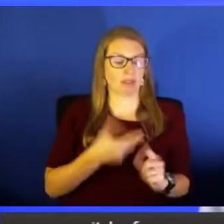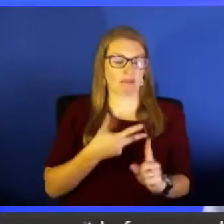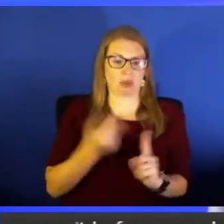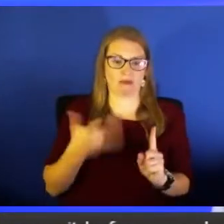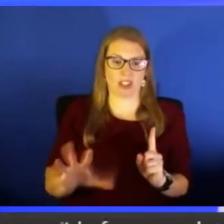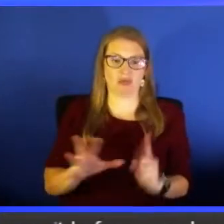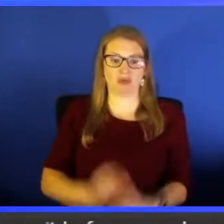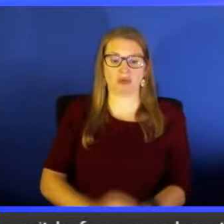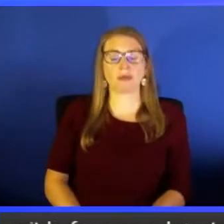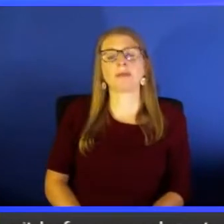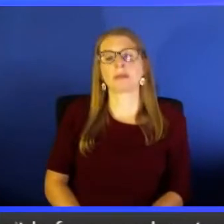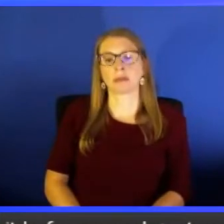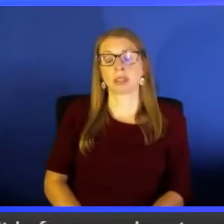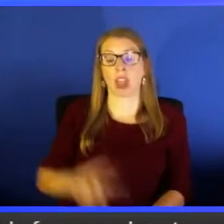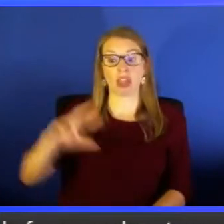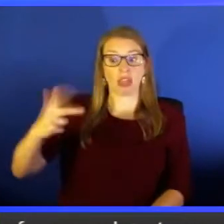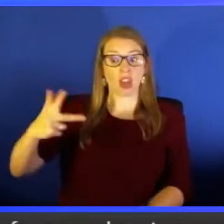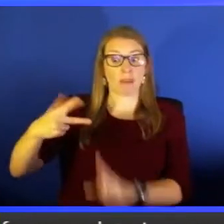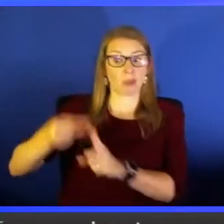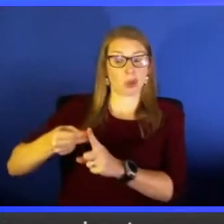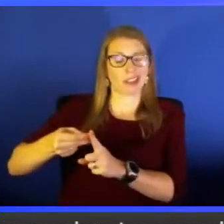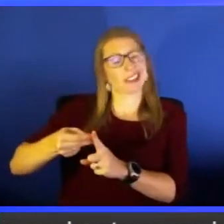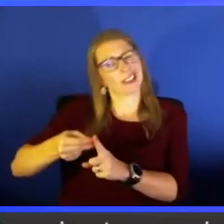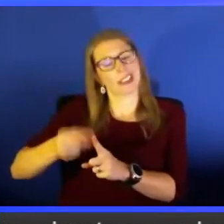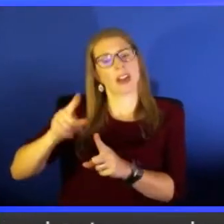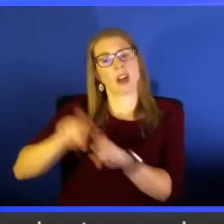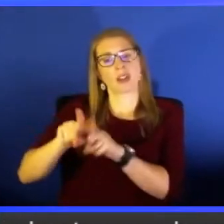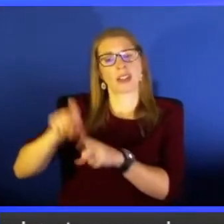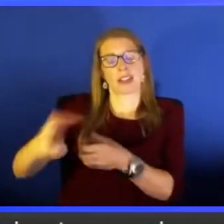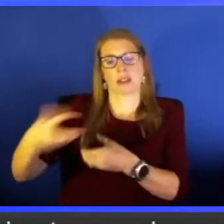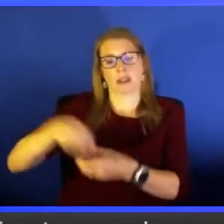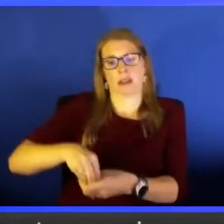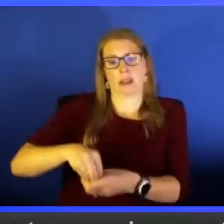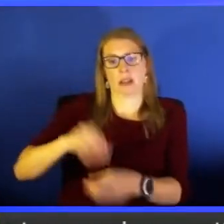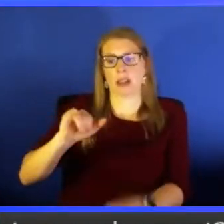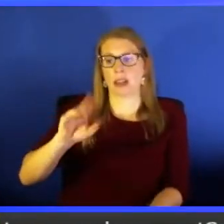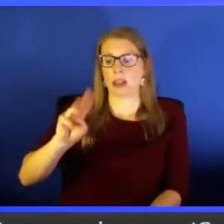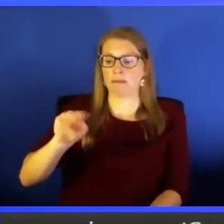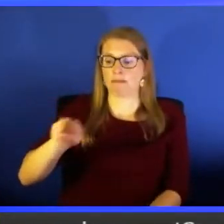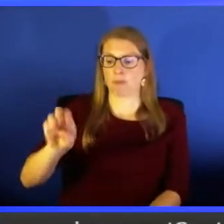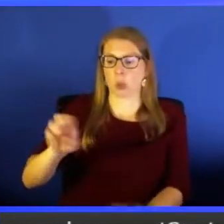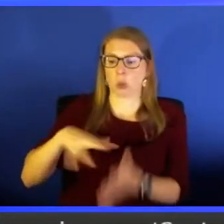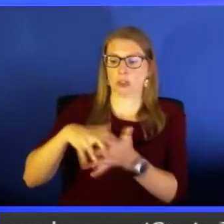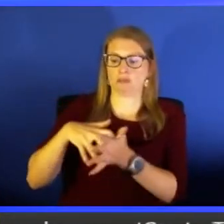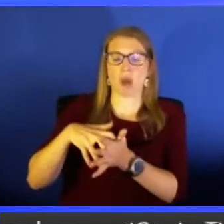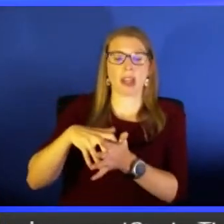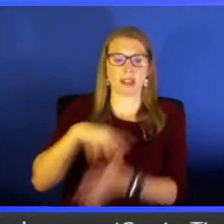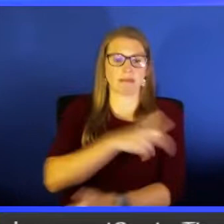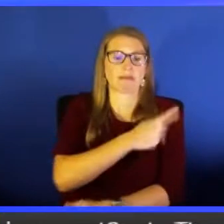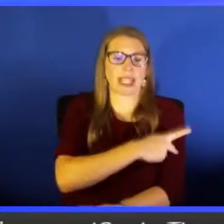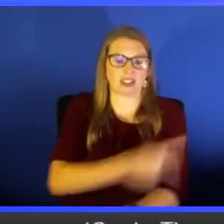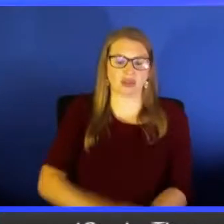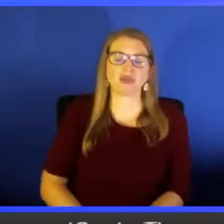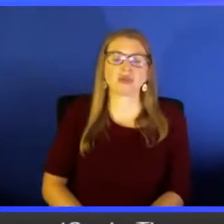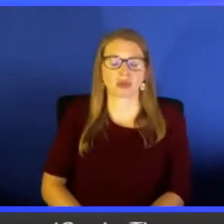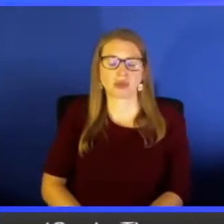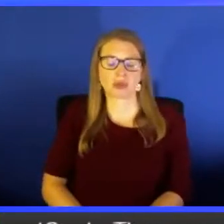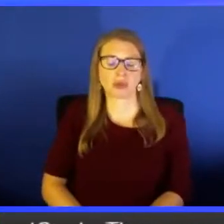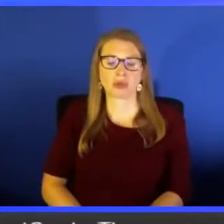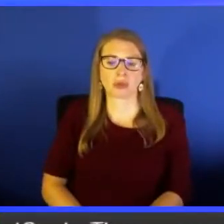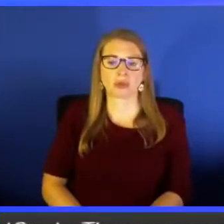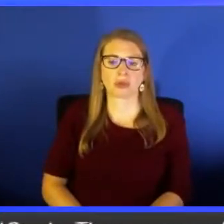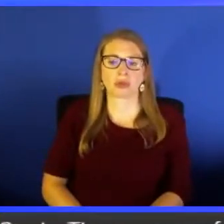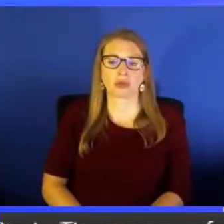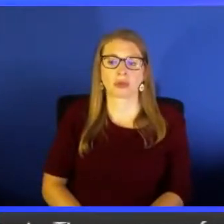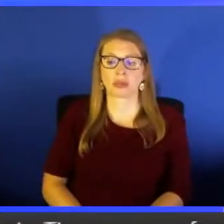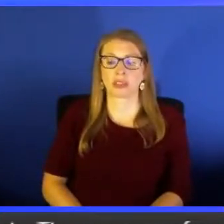talking about a 3rd booster, I think you also need to include in there about immunosuppressed patients. But I think those types of recommendations are probably going to be